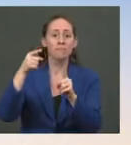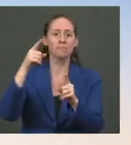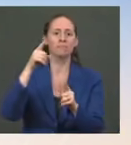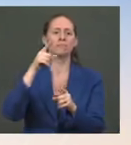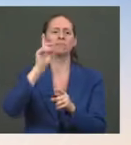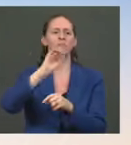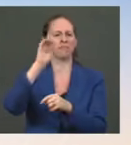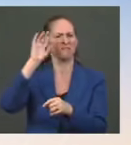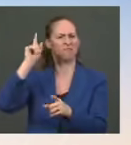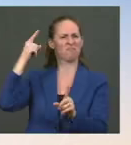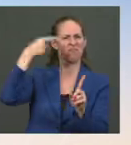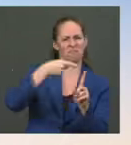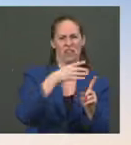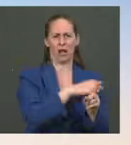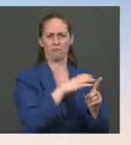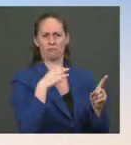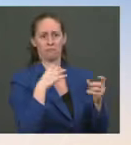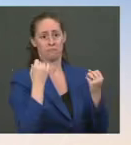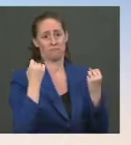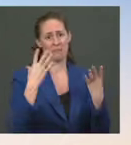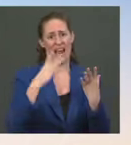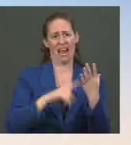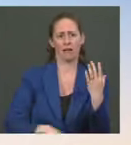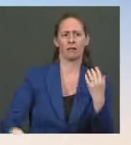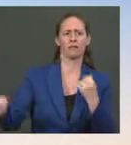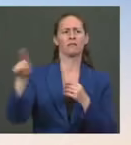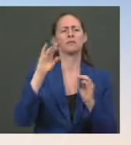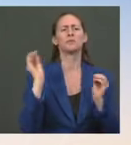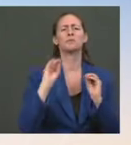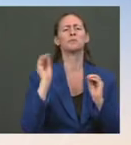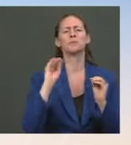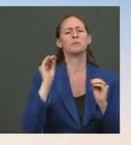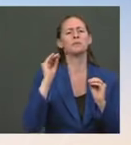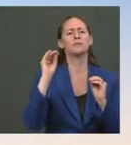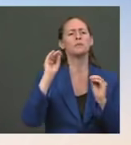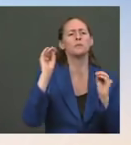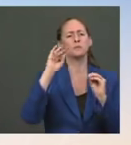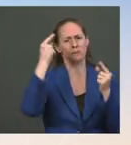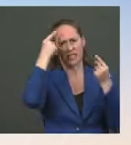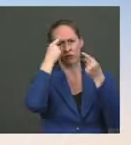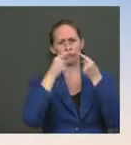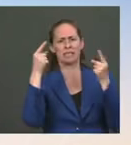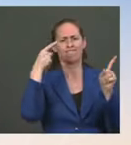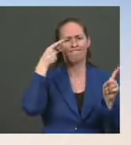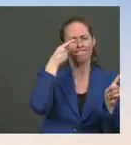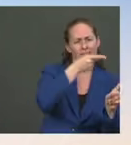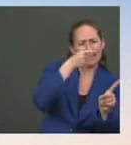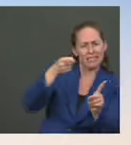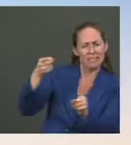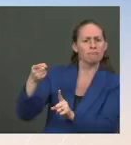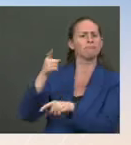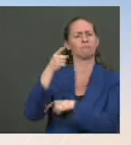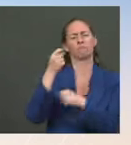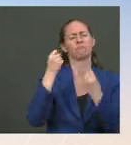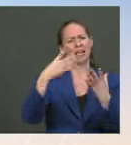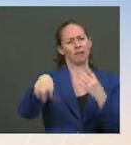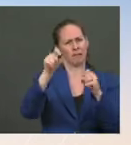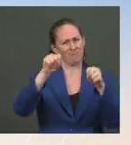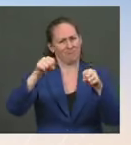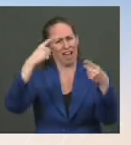in the country, there's not disagreement about the fundamentals of what we're trying to achieve. And there is agreement that we need